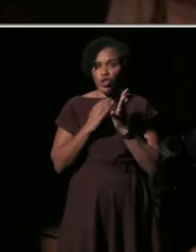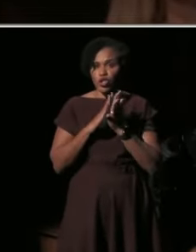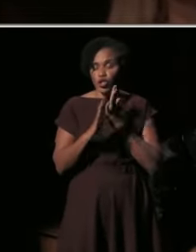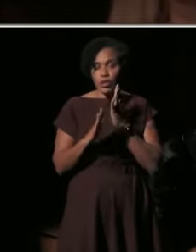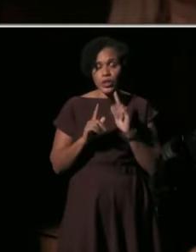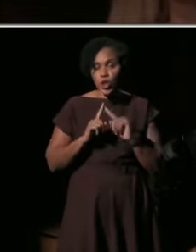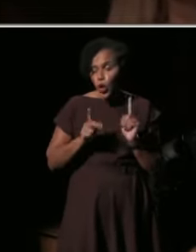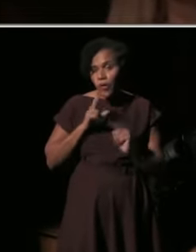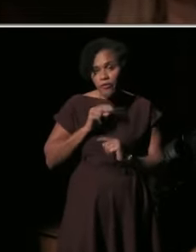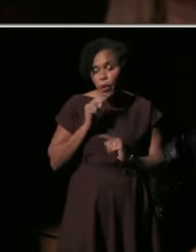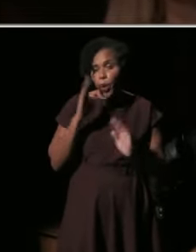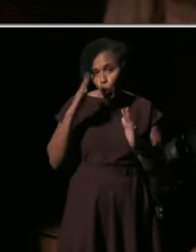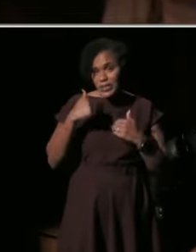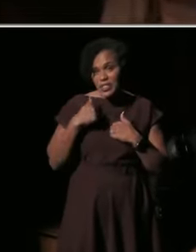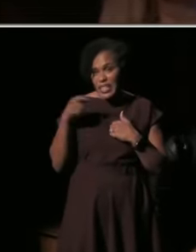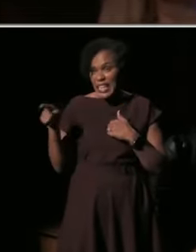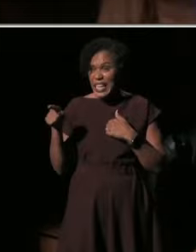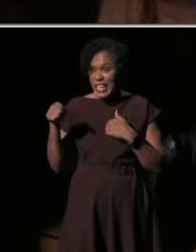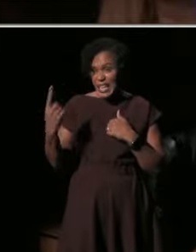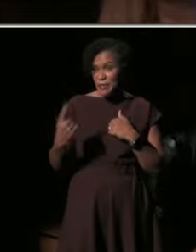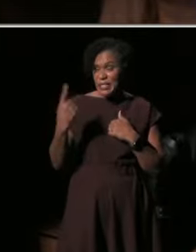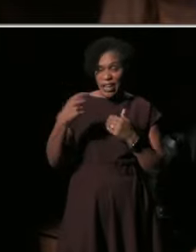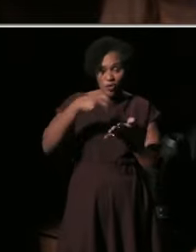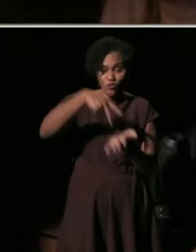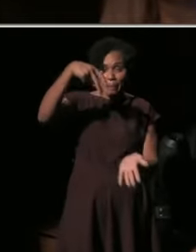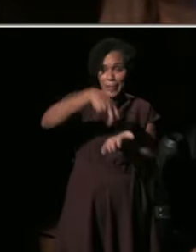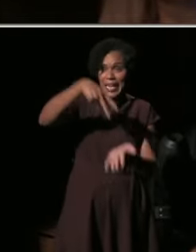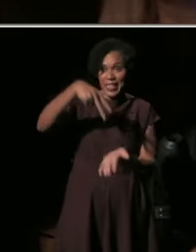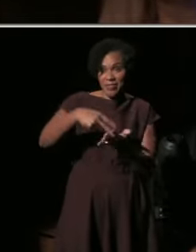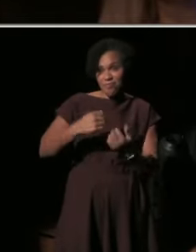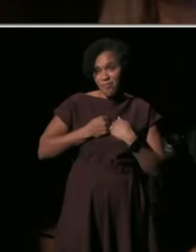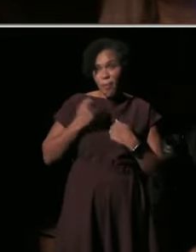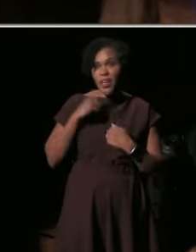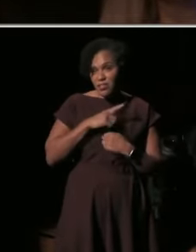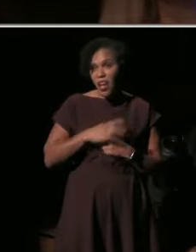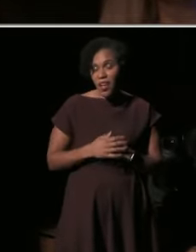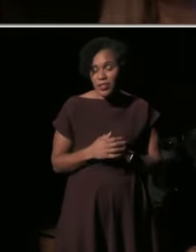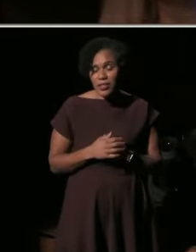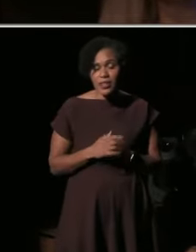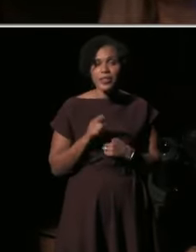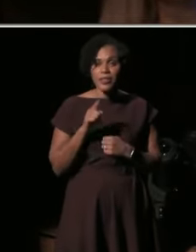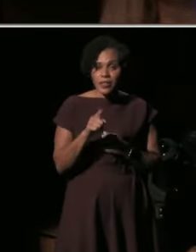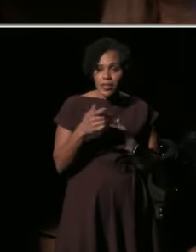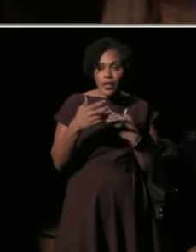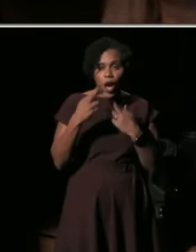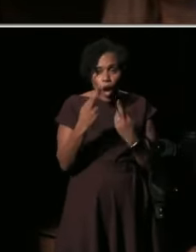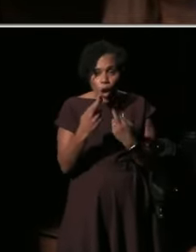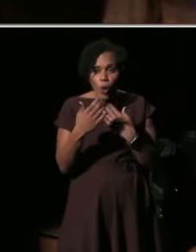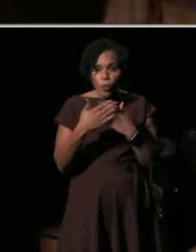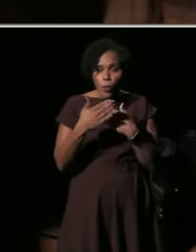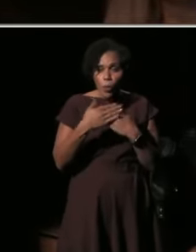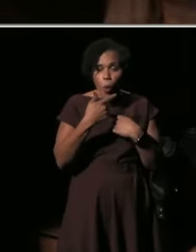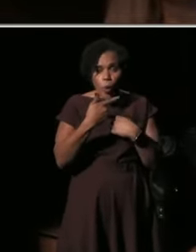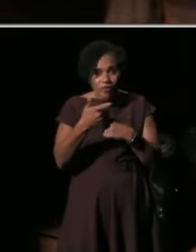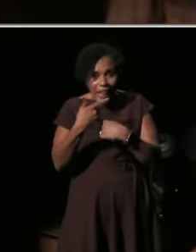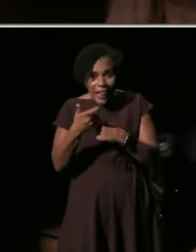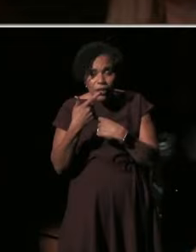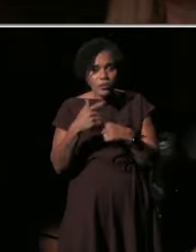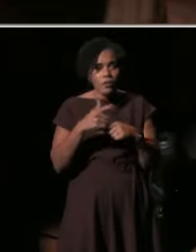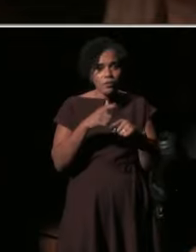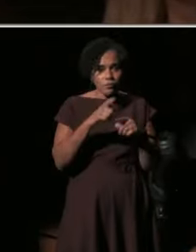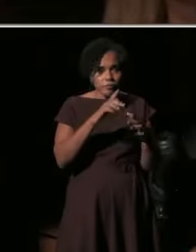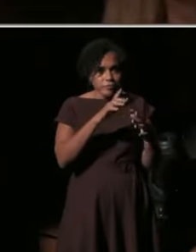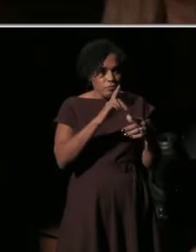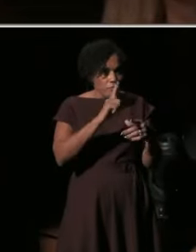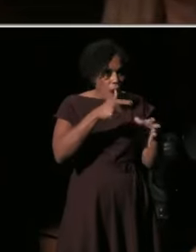autistic, and is in the film, he was the one you saw jumping on the trampoline, the more films there are about people who are